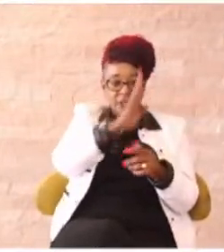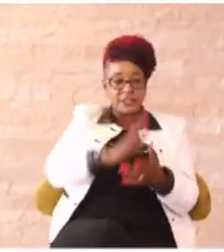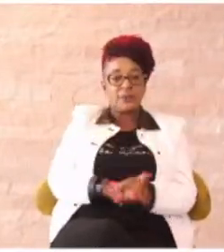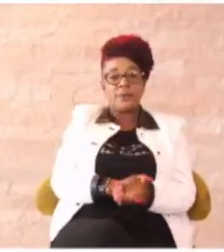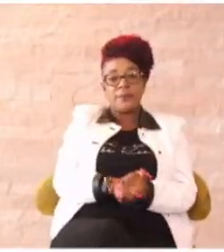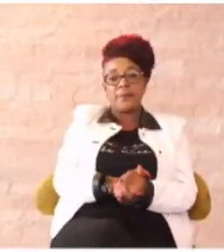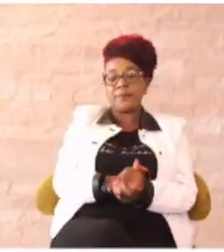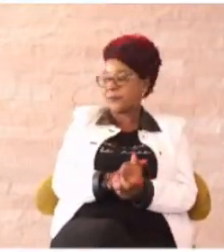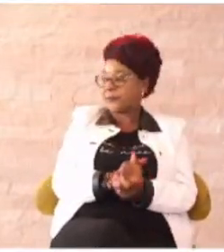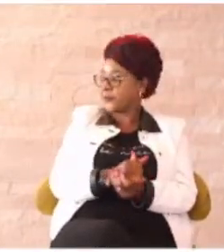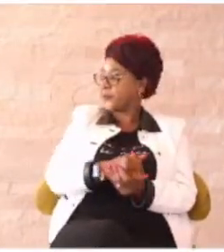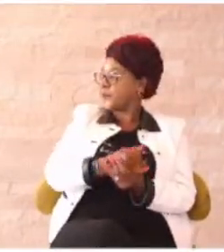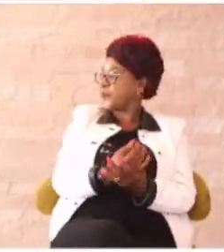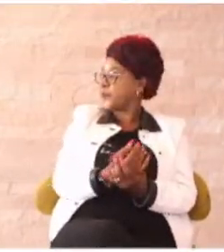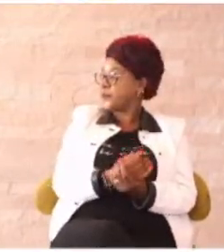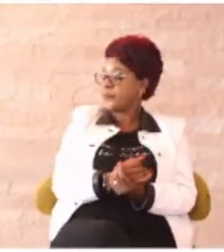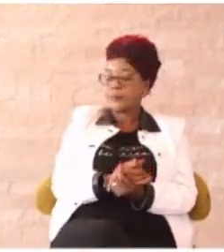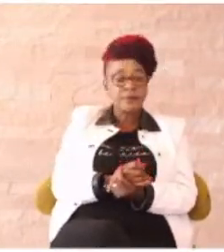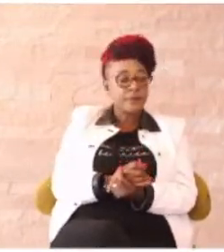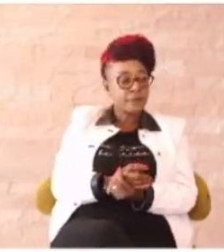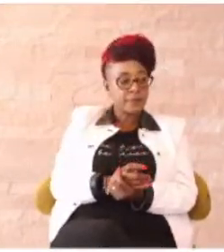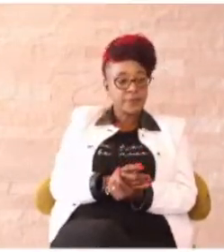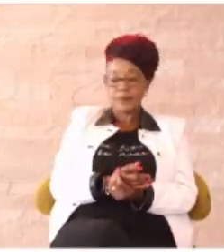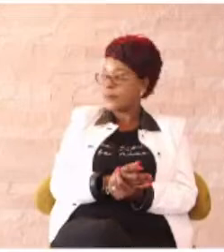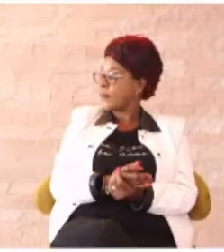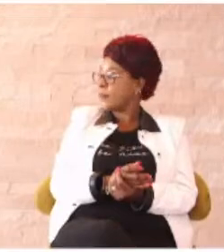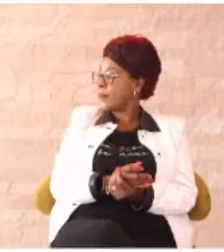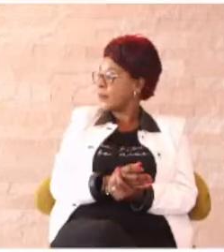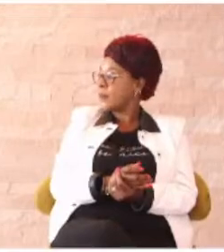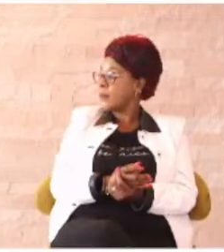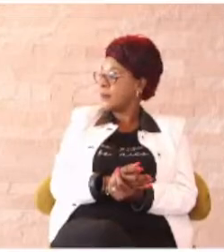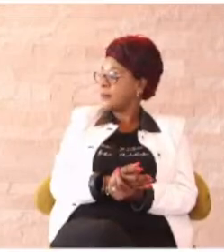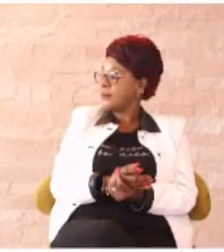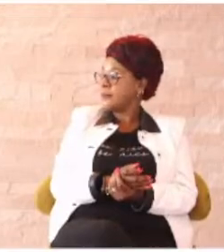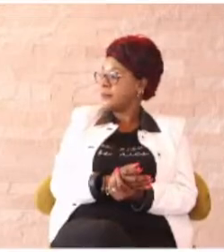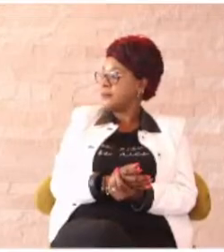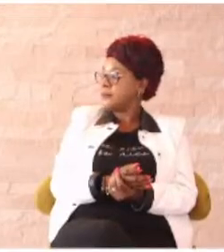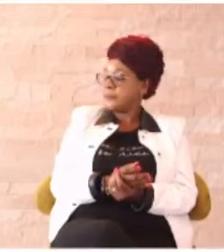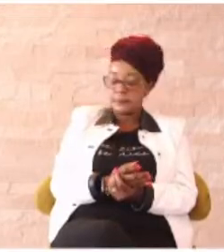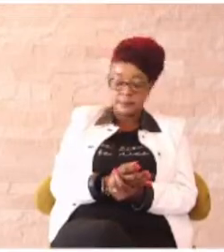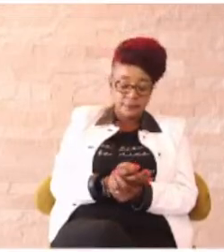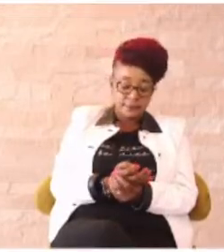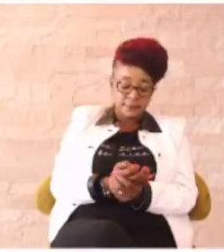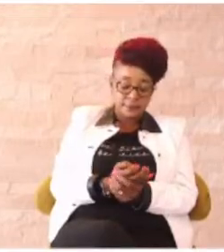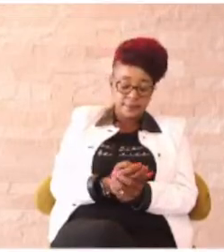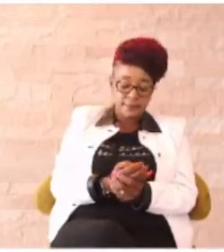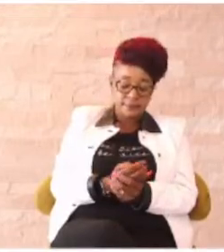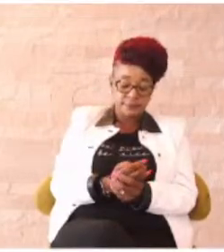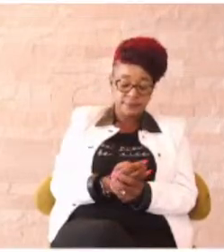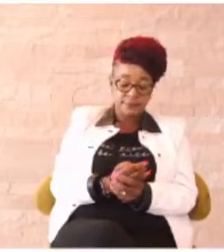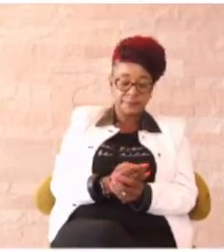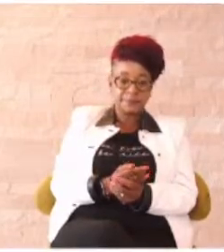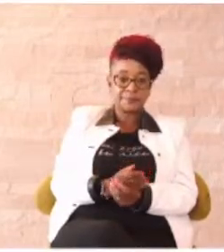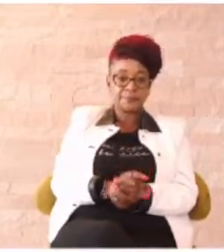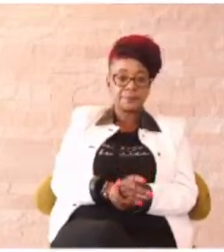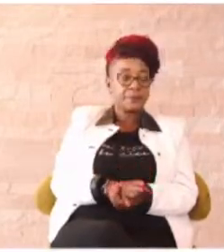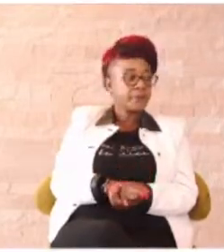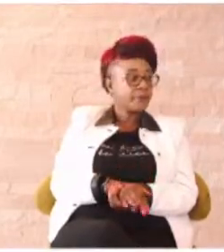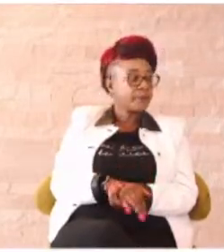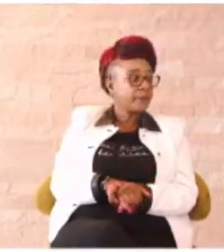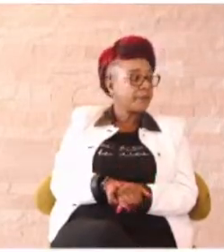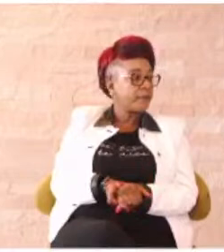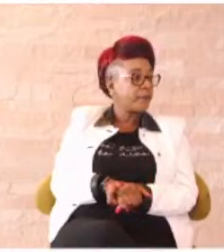advocacy. Thank you so much, Jacqueline. That was insightful. I remember, and this is a story about how the